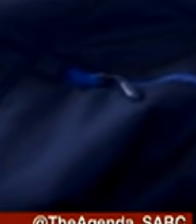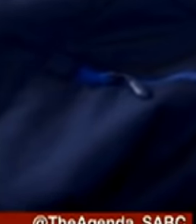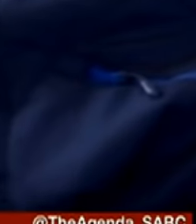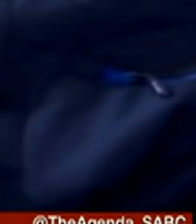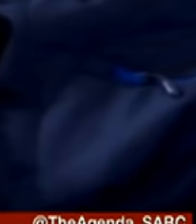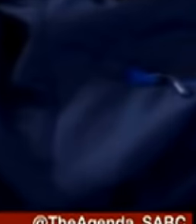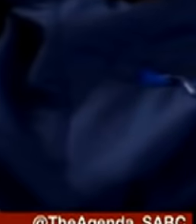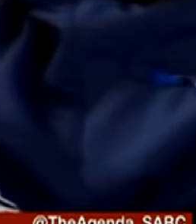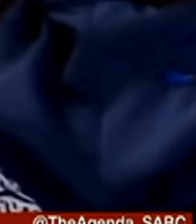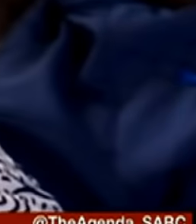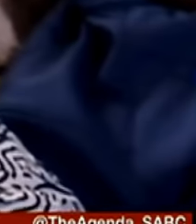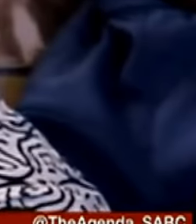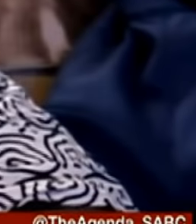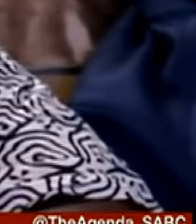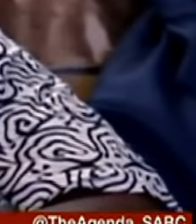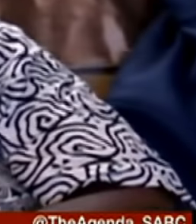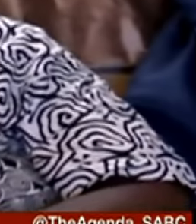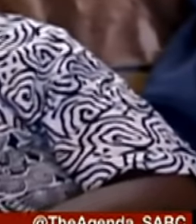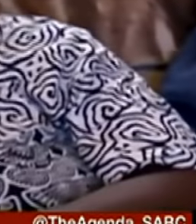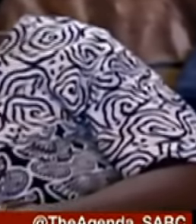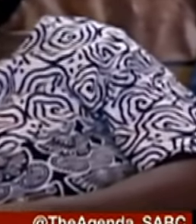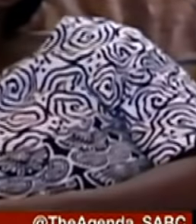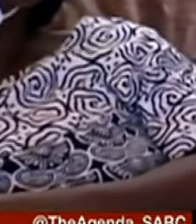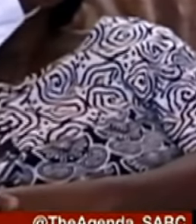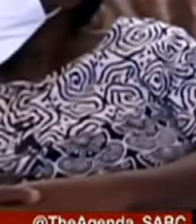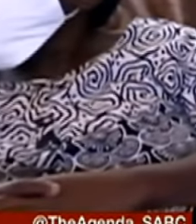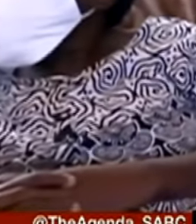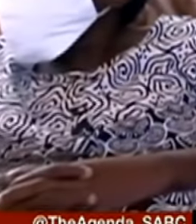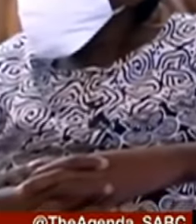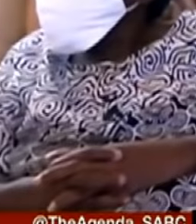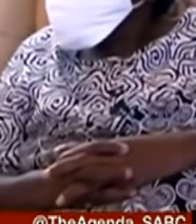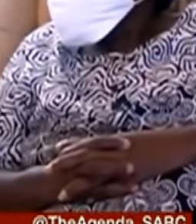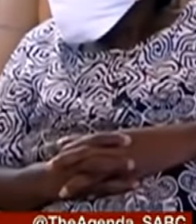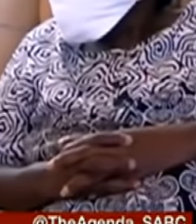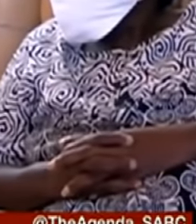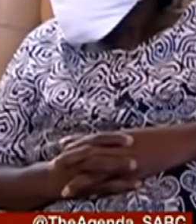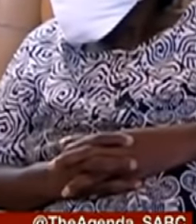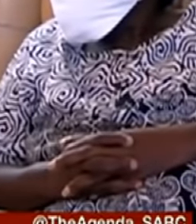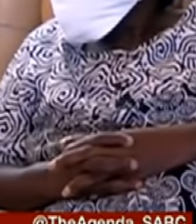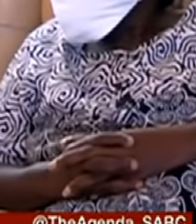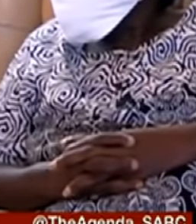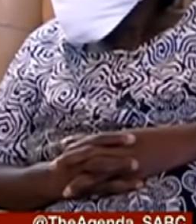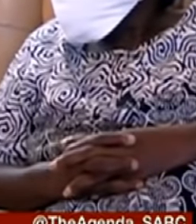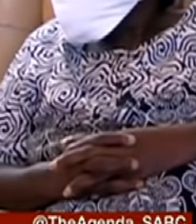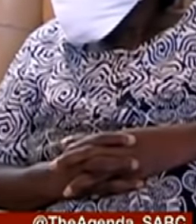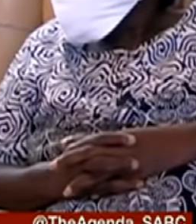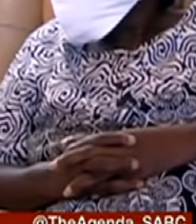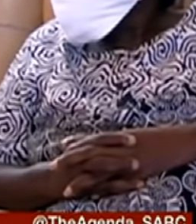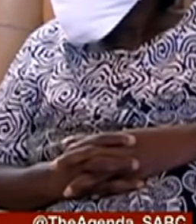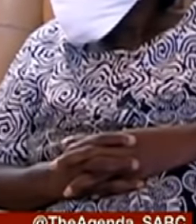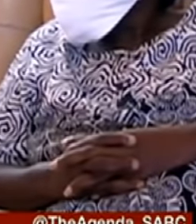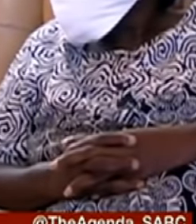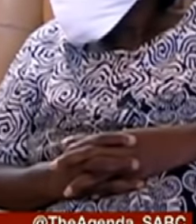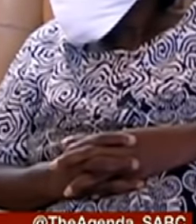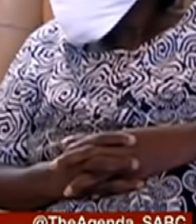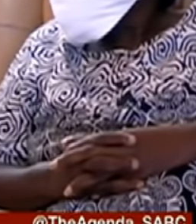reasons behind Lindani's death. Because of his skin color, because they say if he was not white, he wouldn't have been shot the way